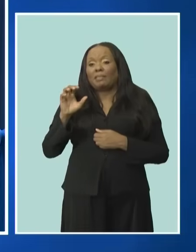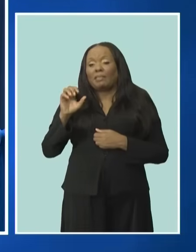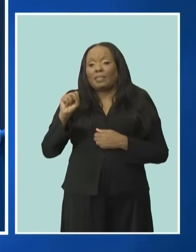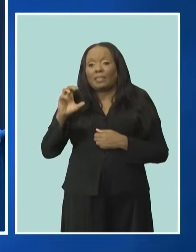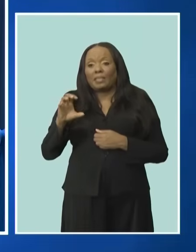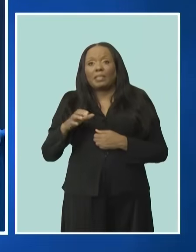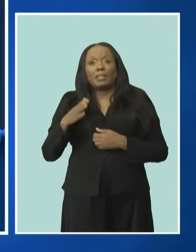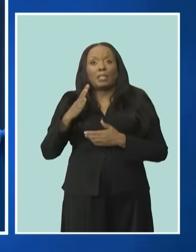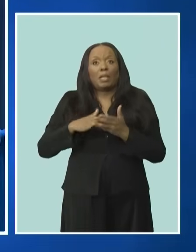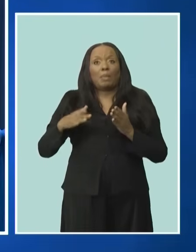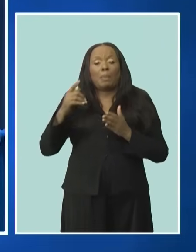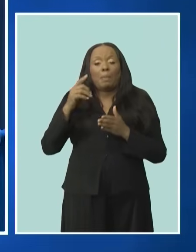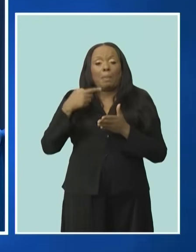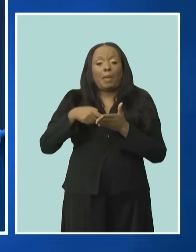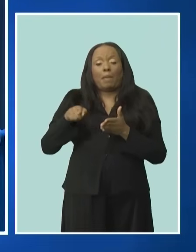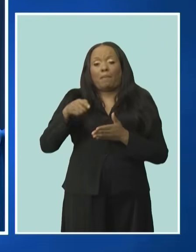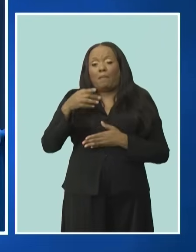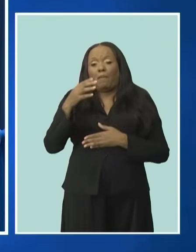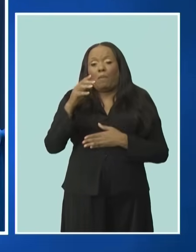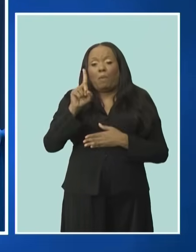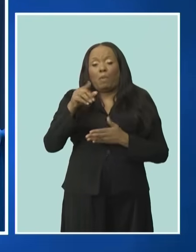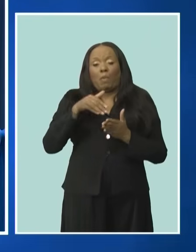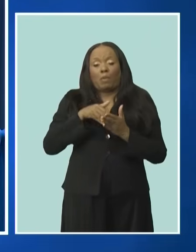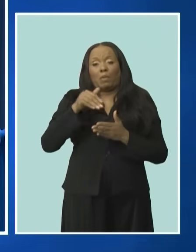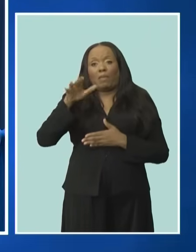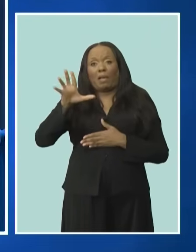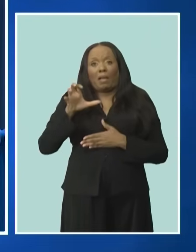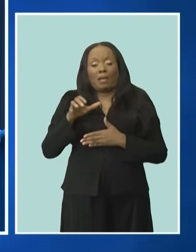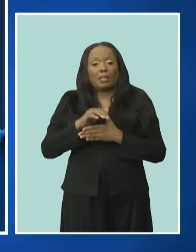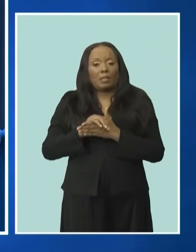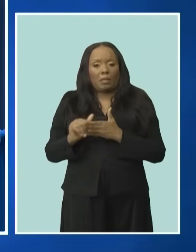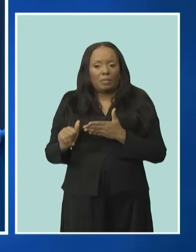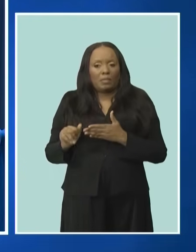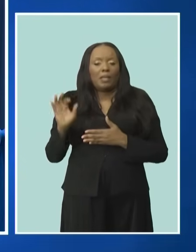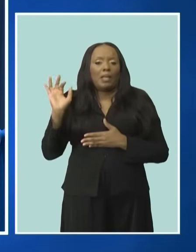pay $1,500, and